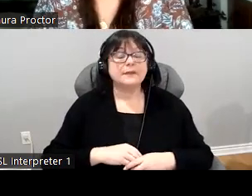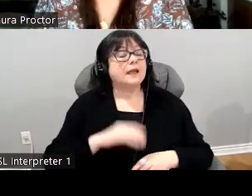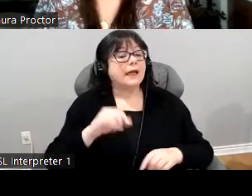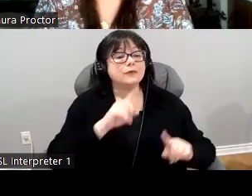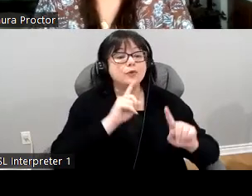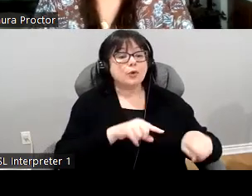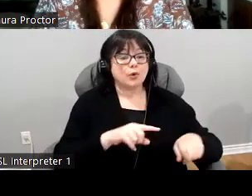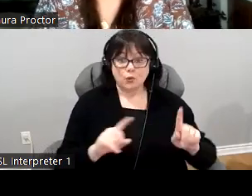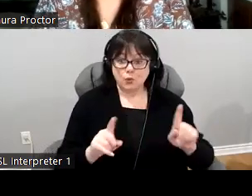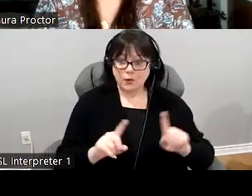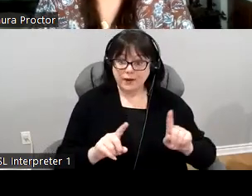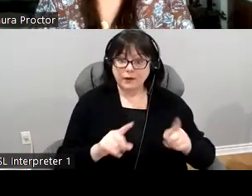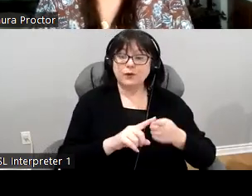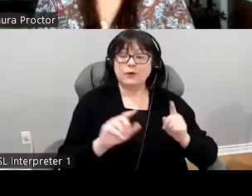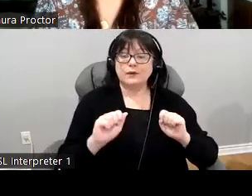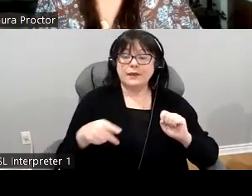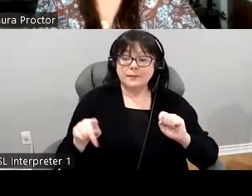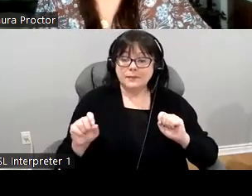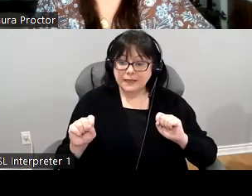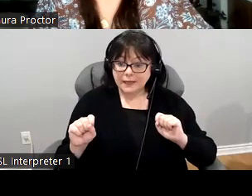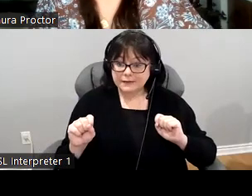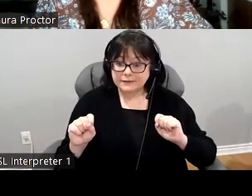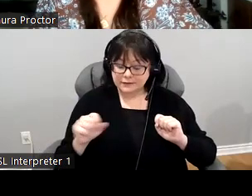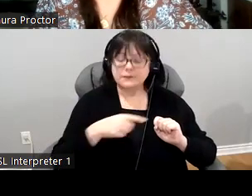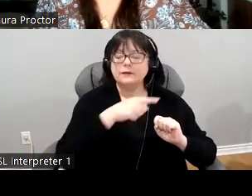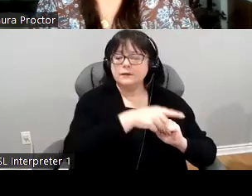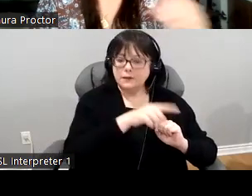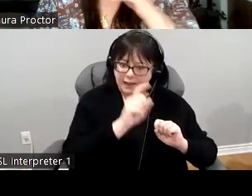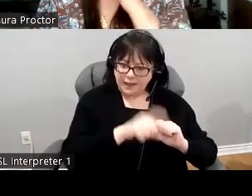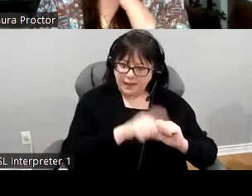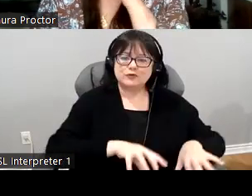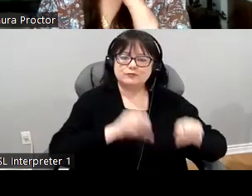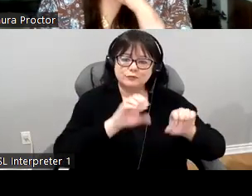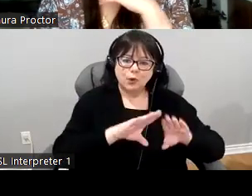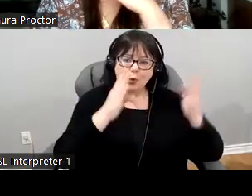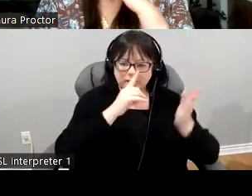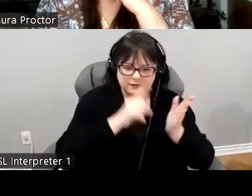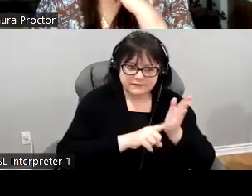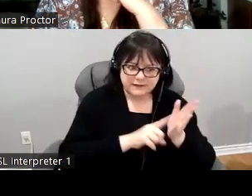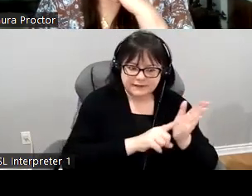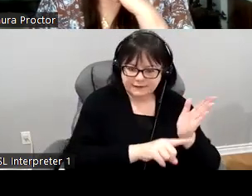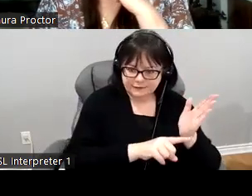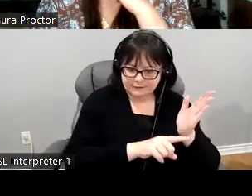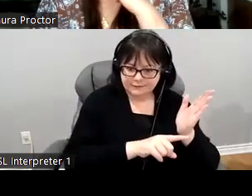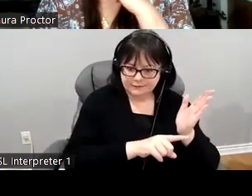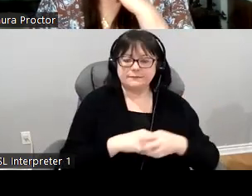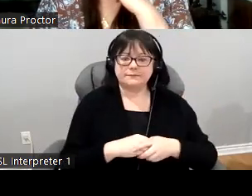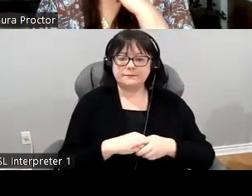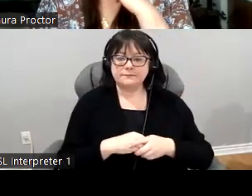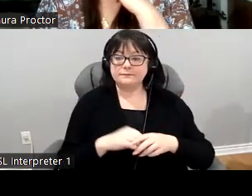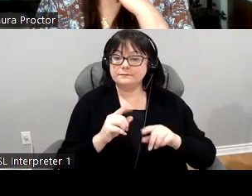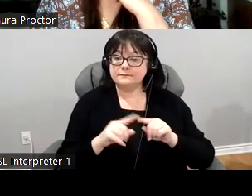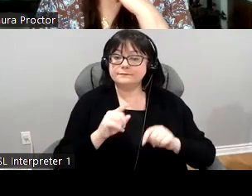Adult Protective Services, would have to initiate an investigation. But typically, their assessment and